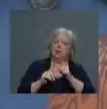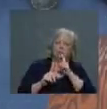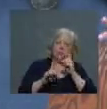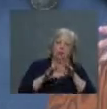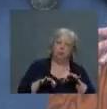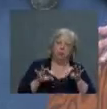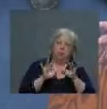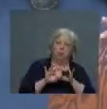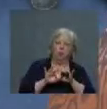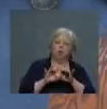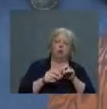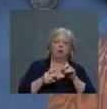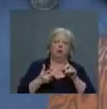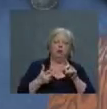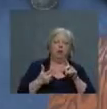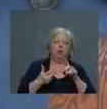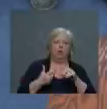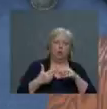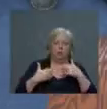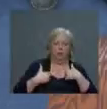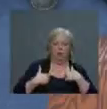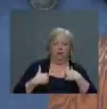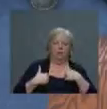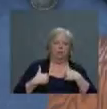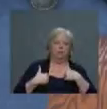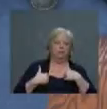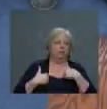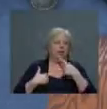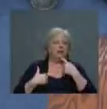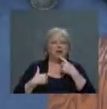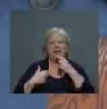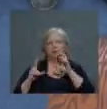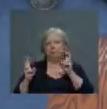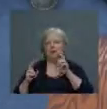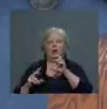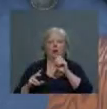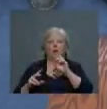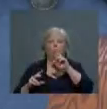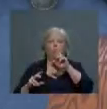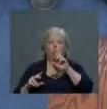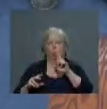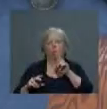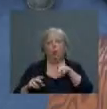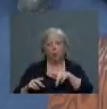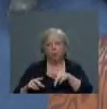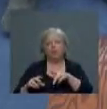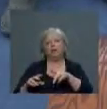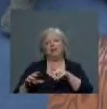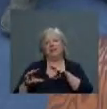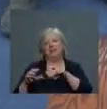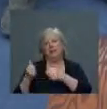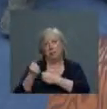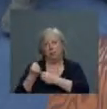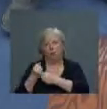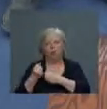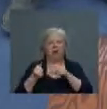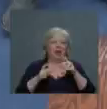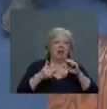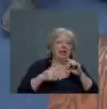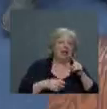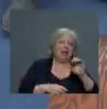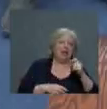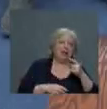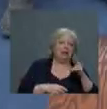not only have, I'll say, the corporate support, and I will put the League of Cities in that category